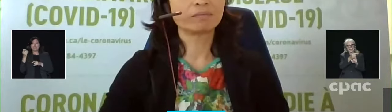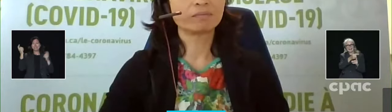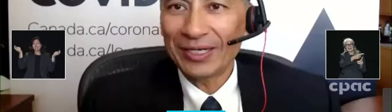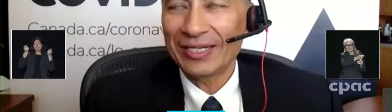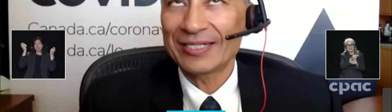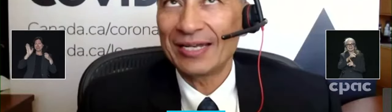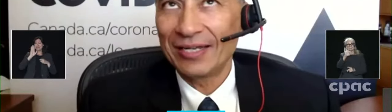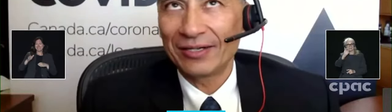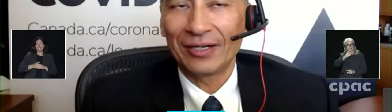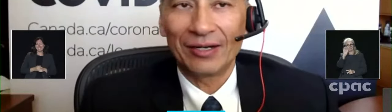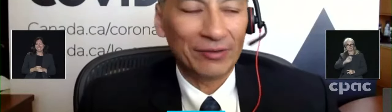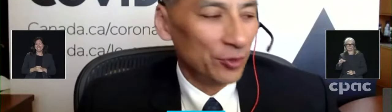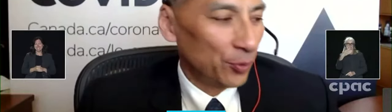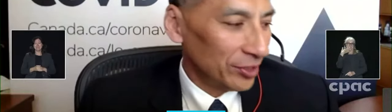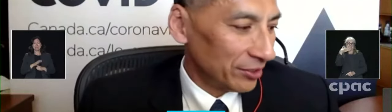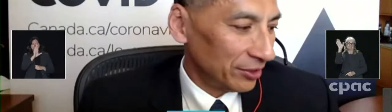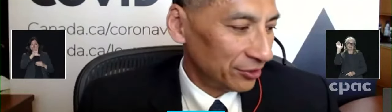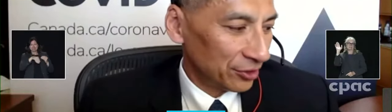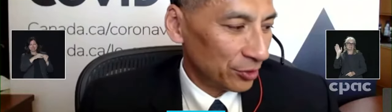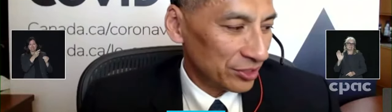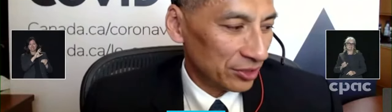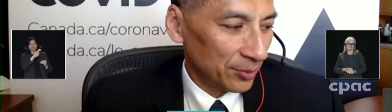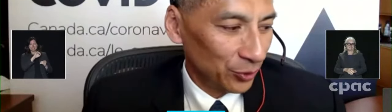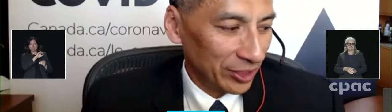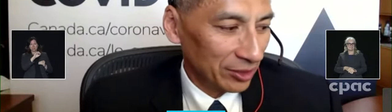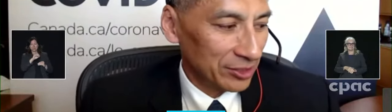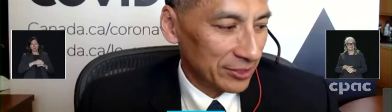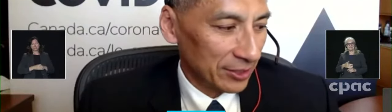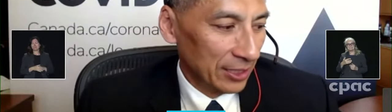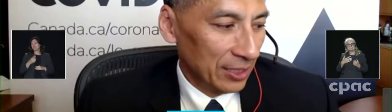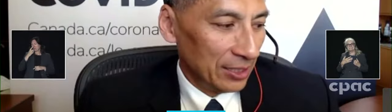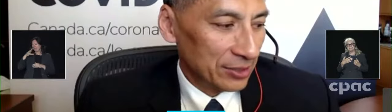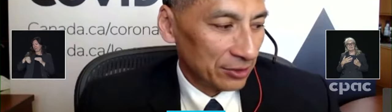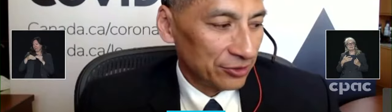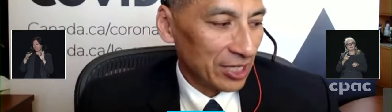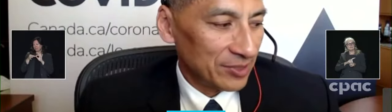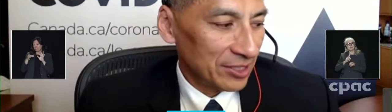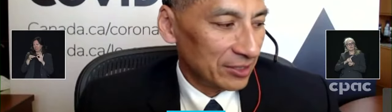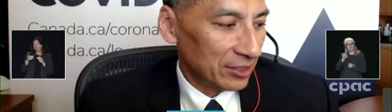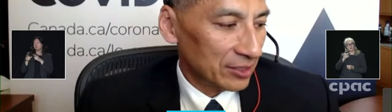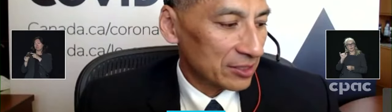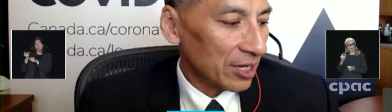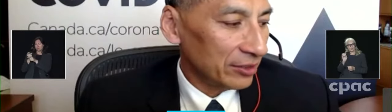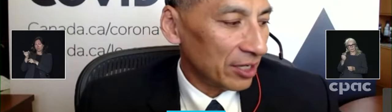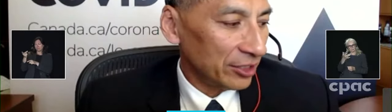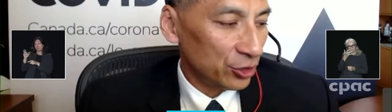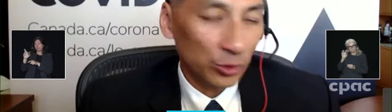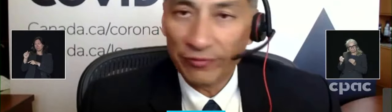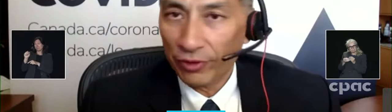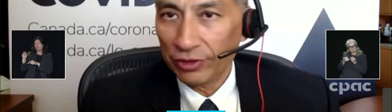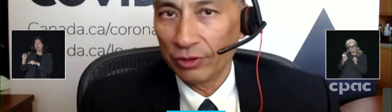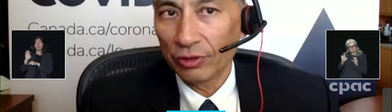It's Dr. Njoo. Maybe again, just a few points, I think, to your question, Marika, because as Dr. Tam said, the slide 9 that you're referring to looks